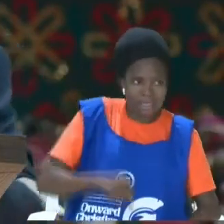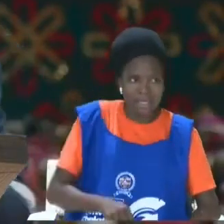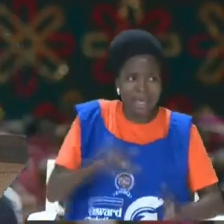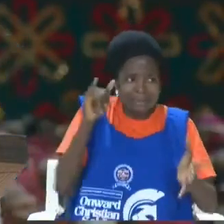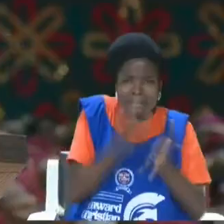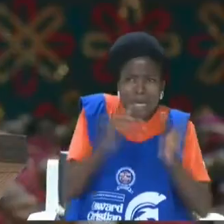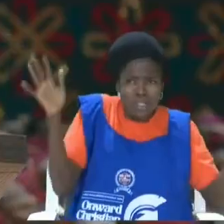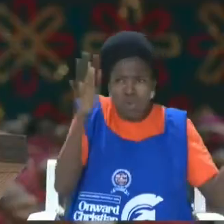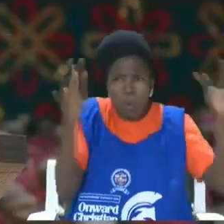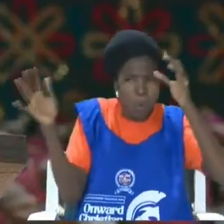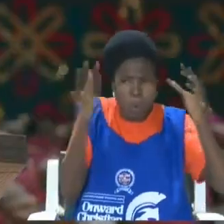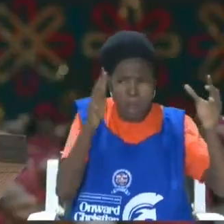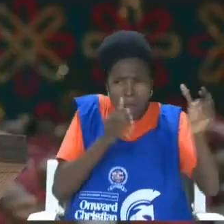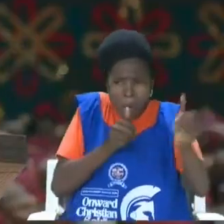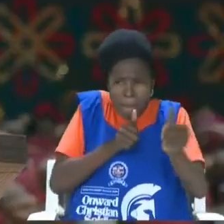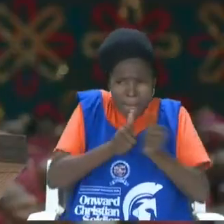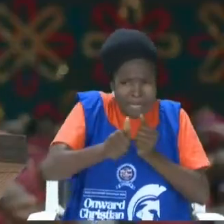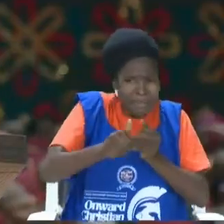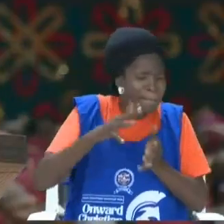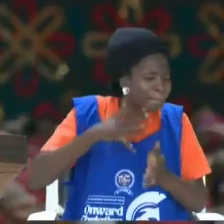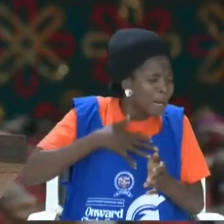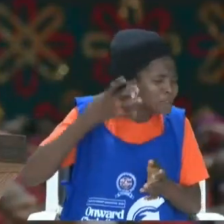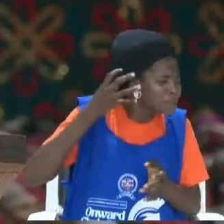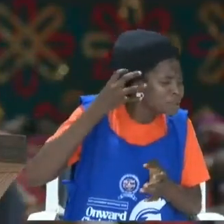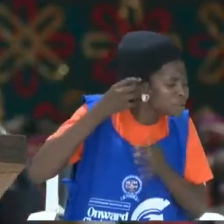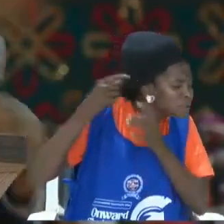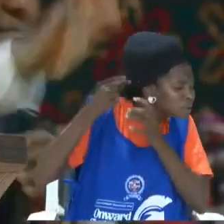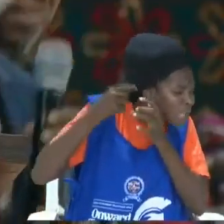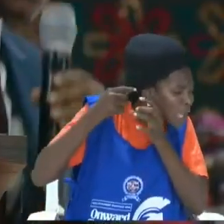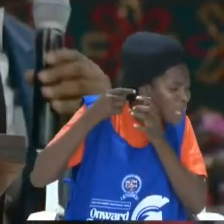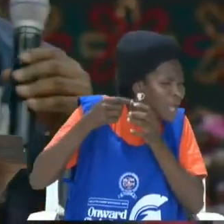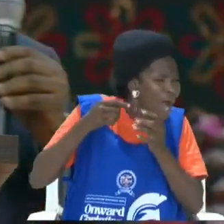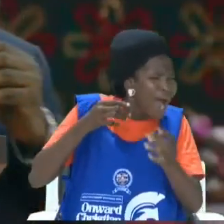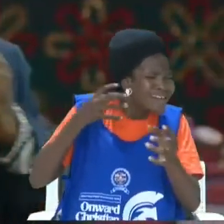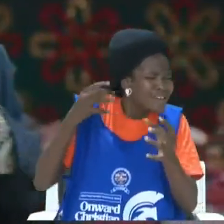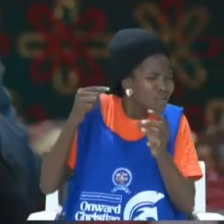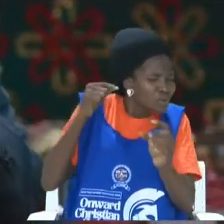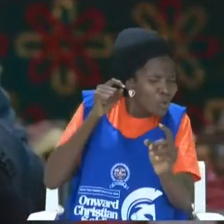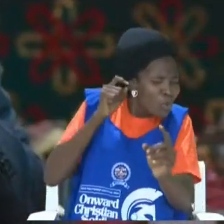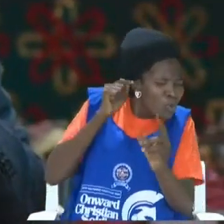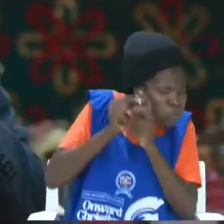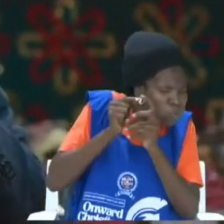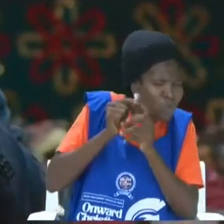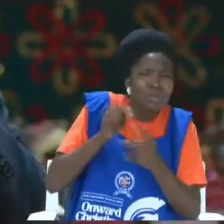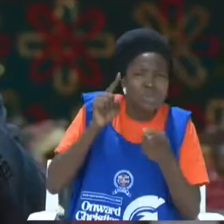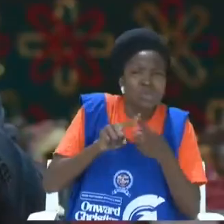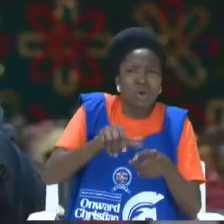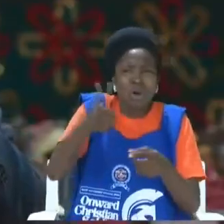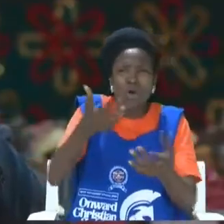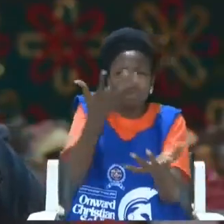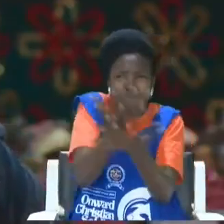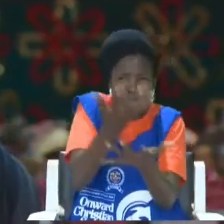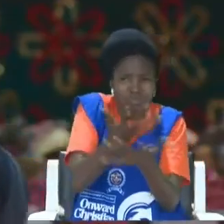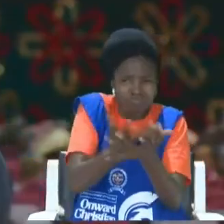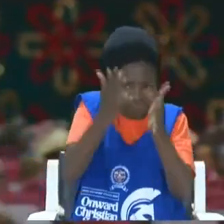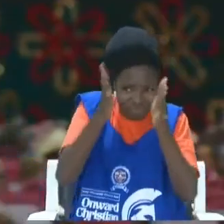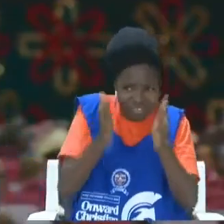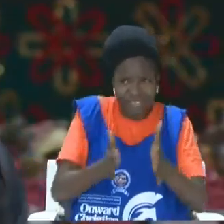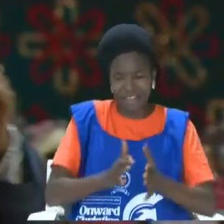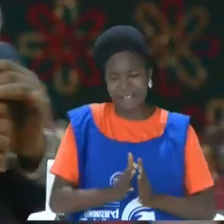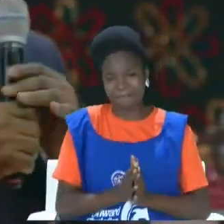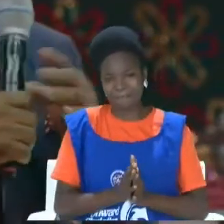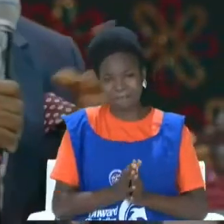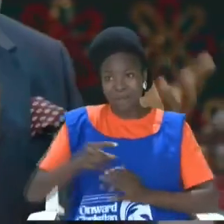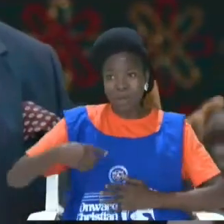that wind just passed my ear and hit those prisoners. We